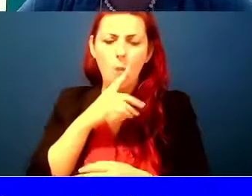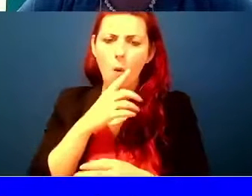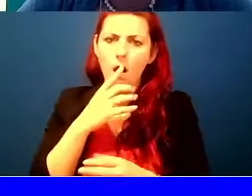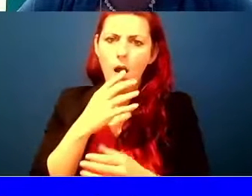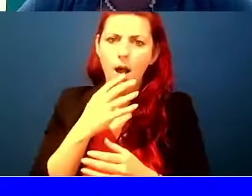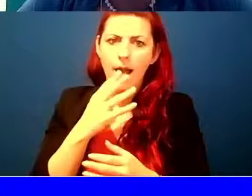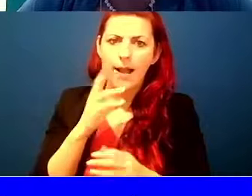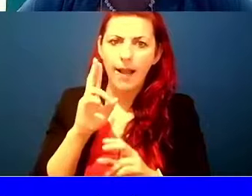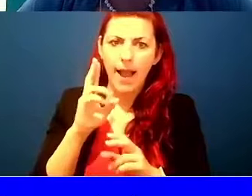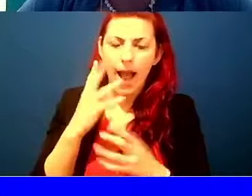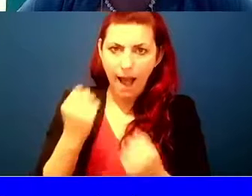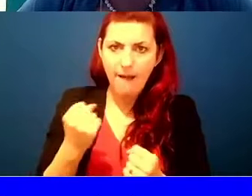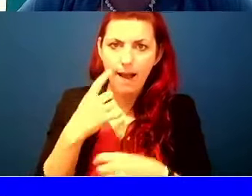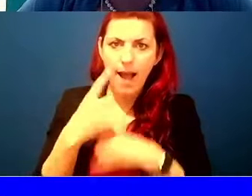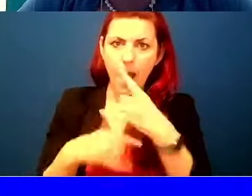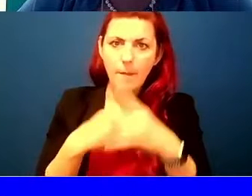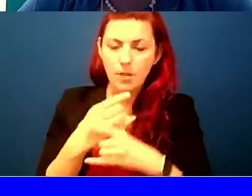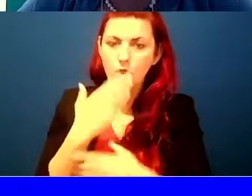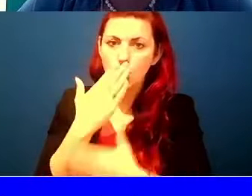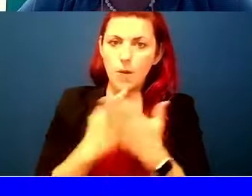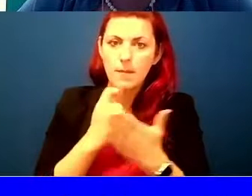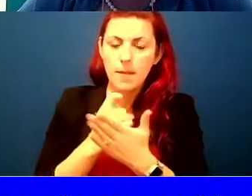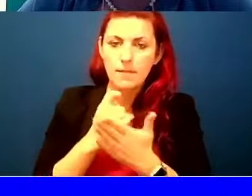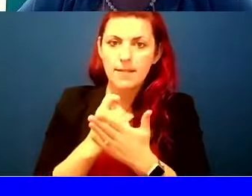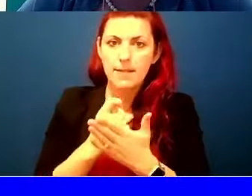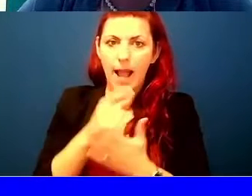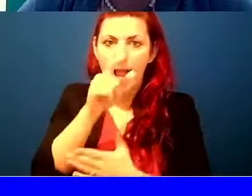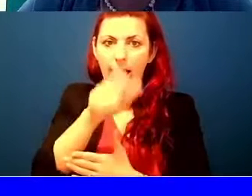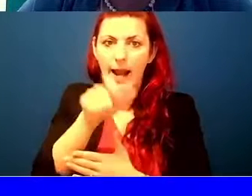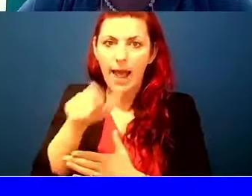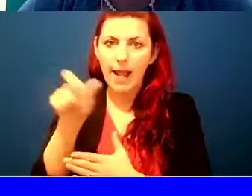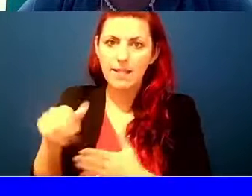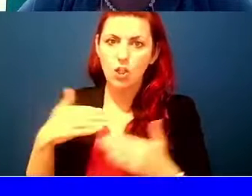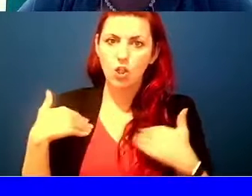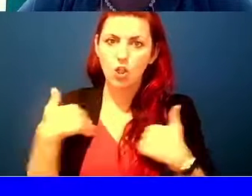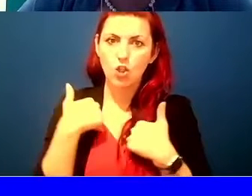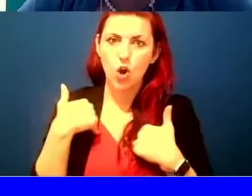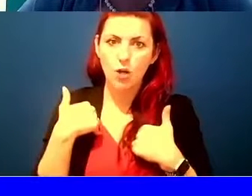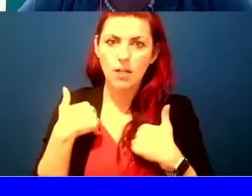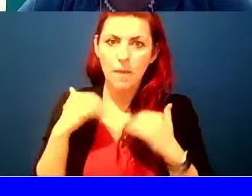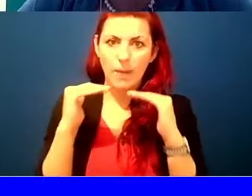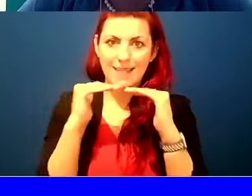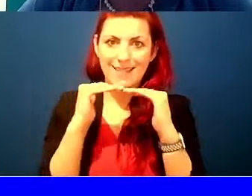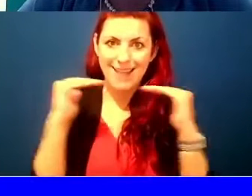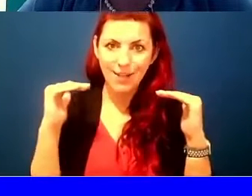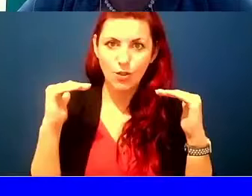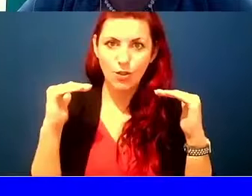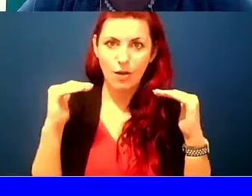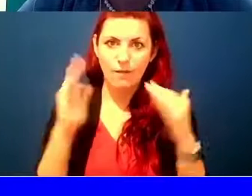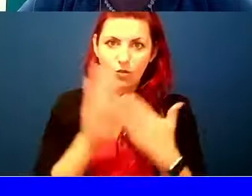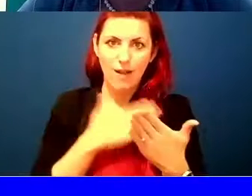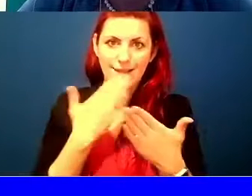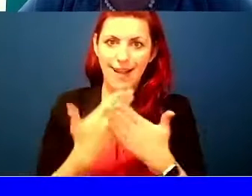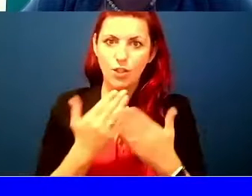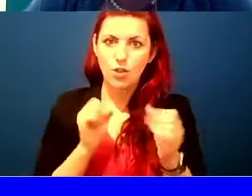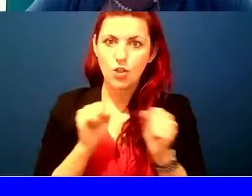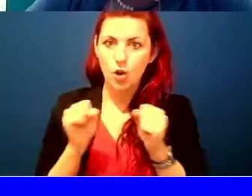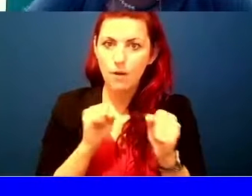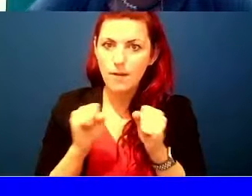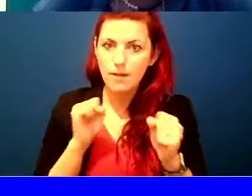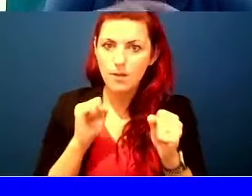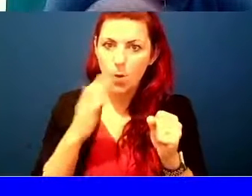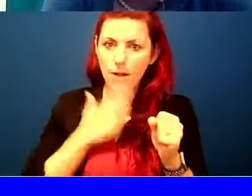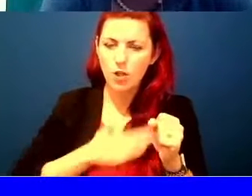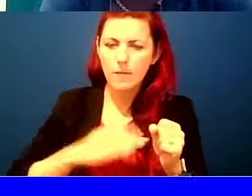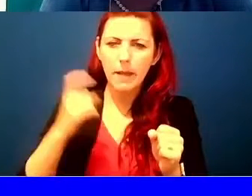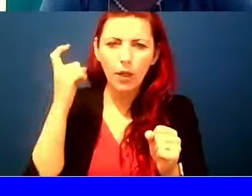some of our clients would be concerned about the standard of the translation services. So I'd just be